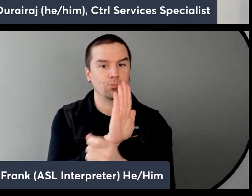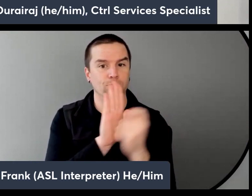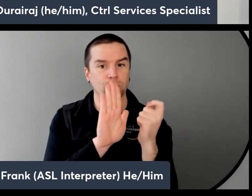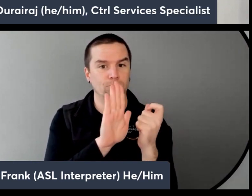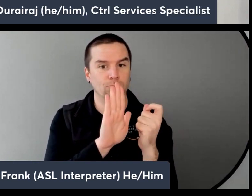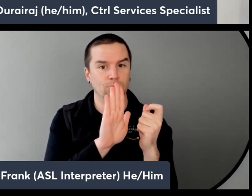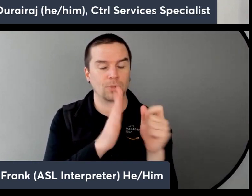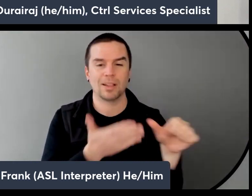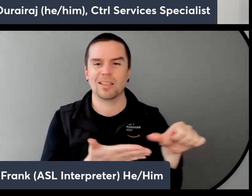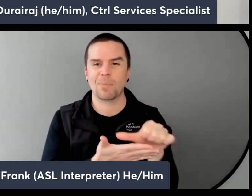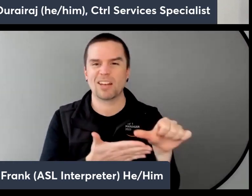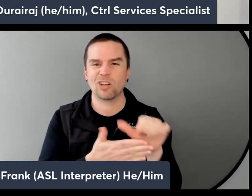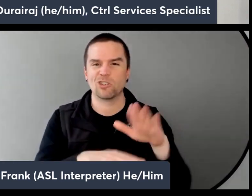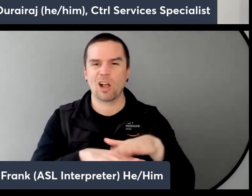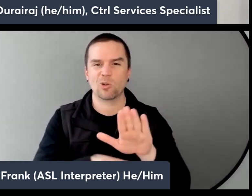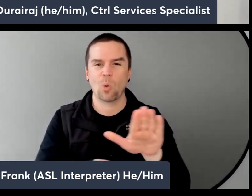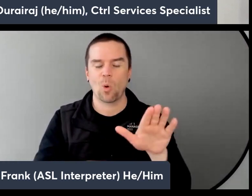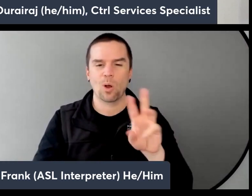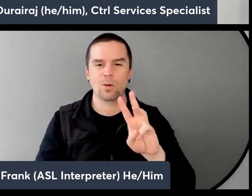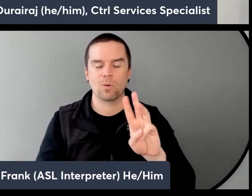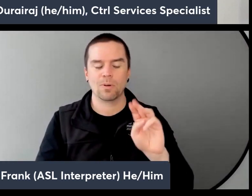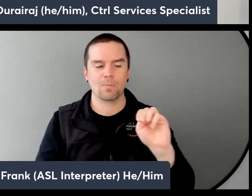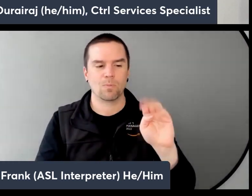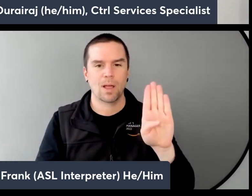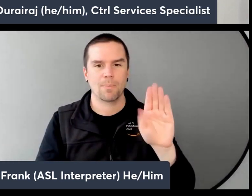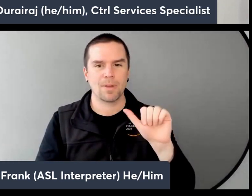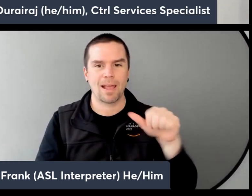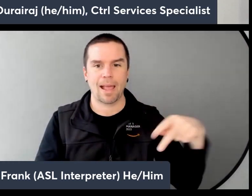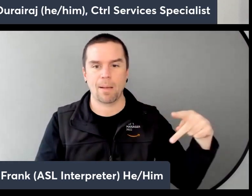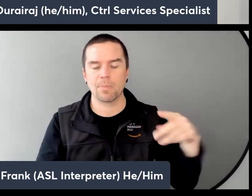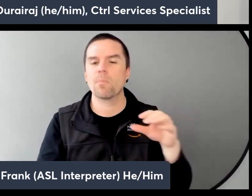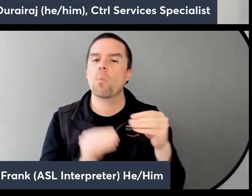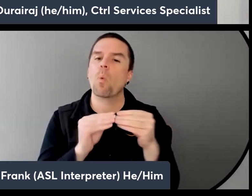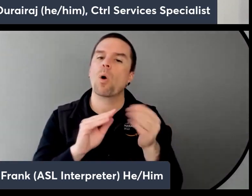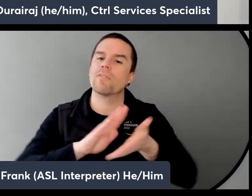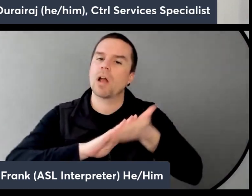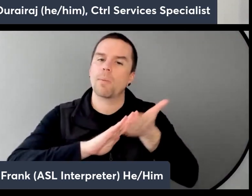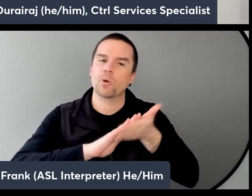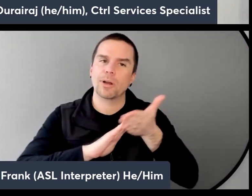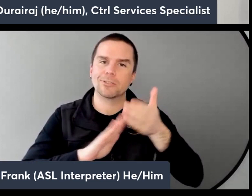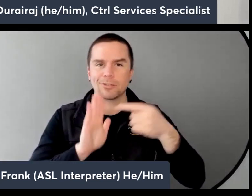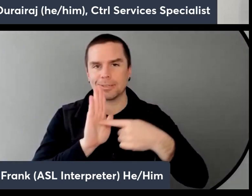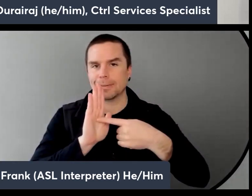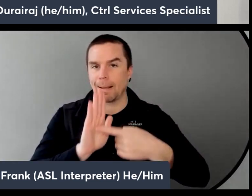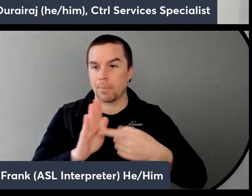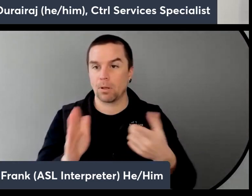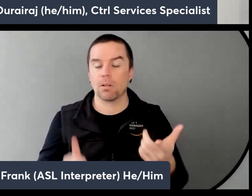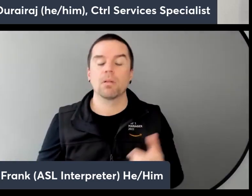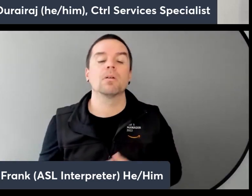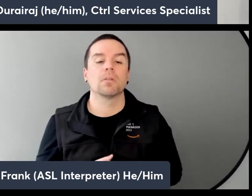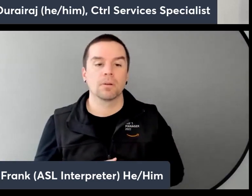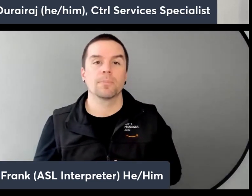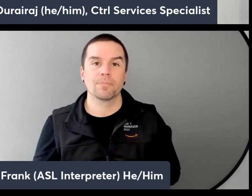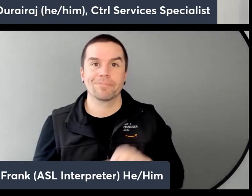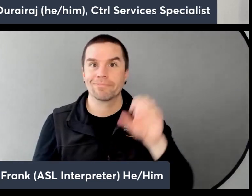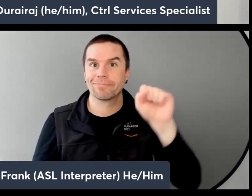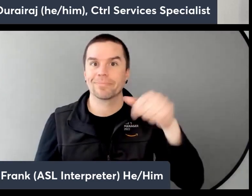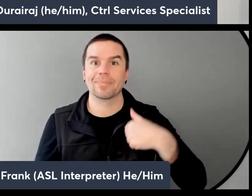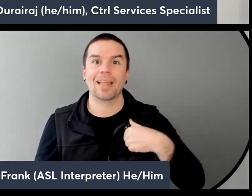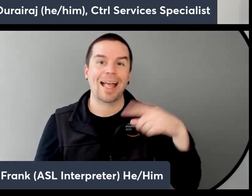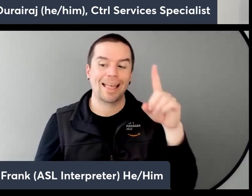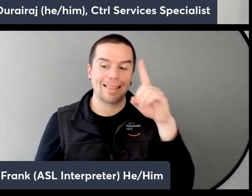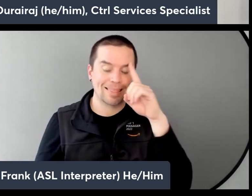pagination on your page. So that's like an operational example. So yeah, I think that